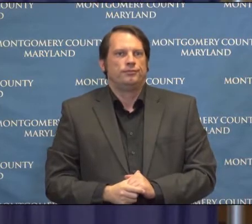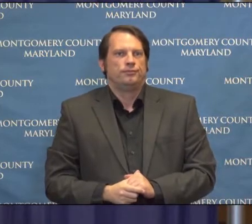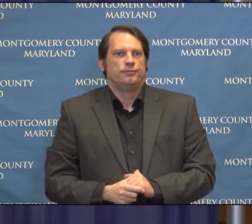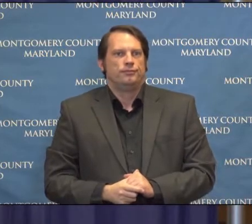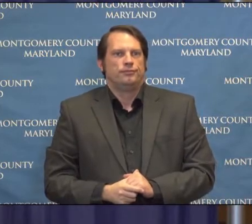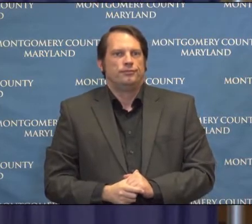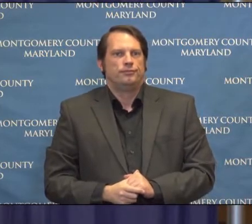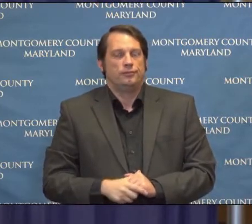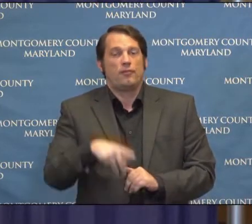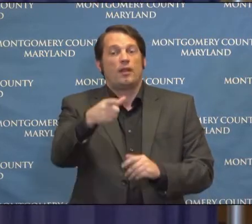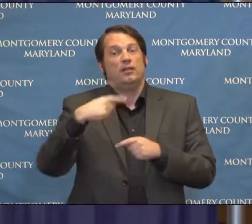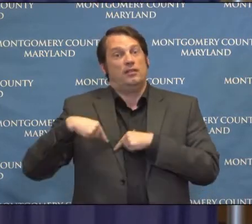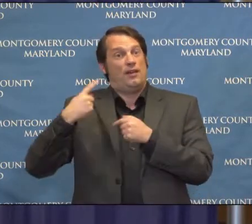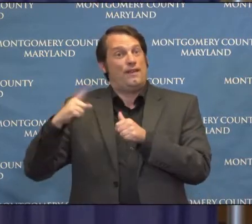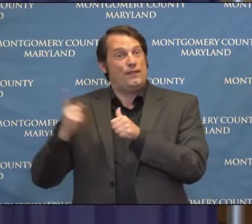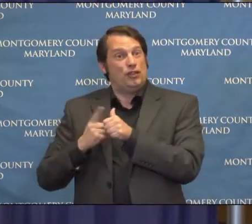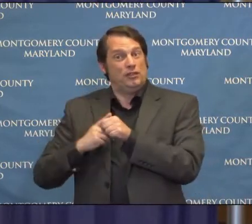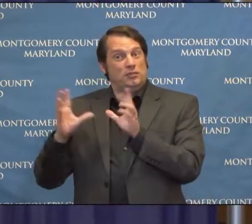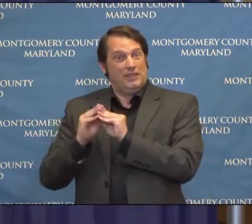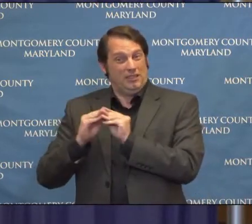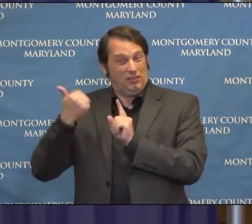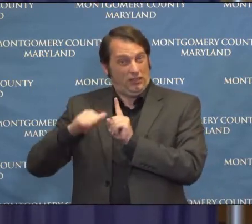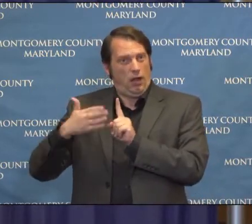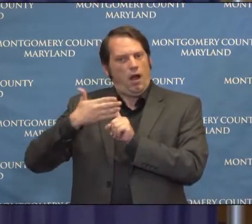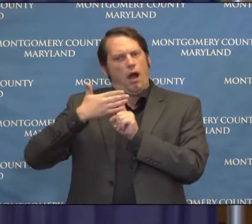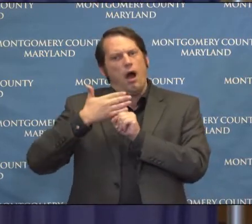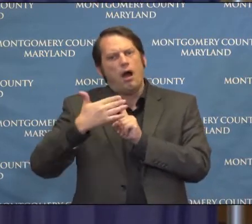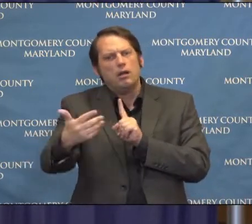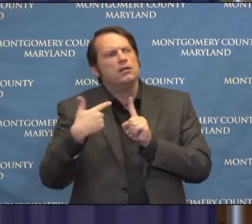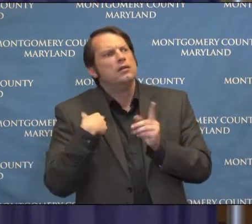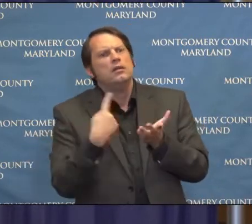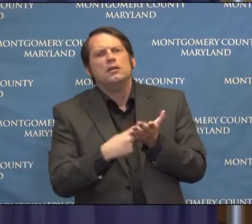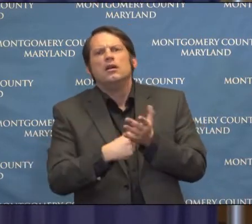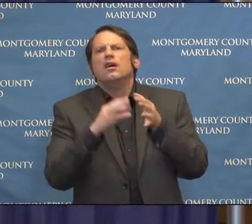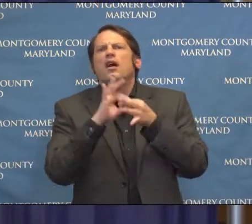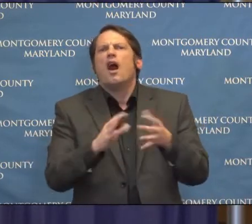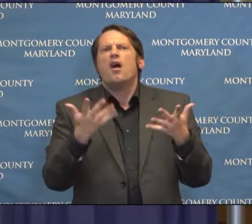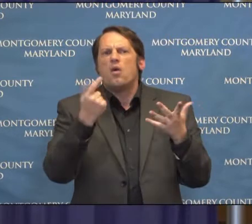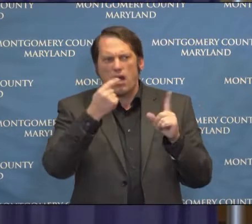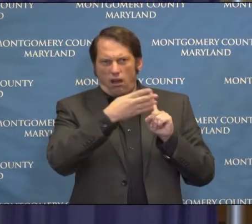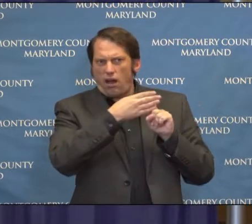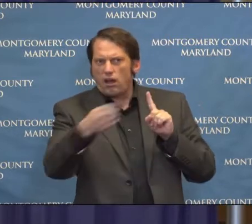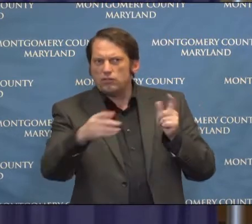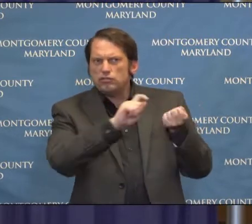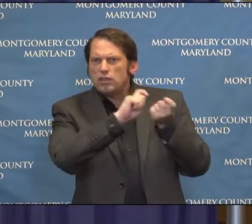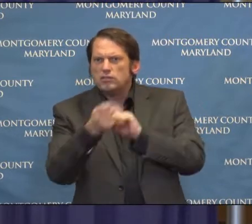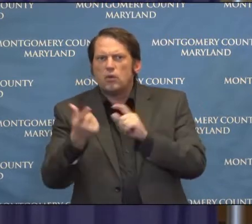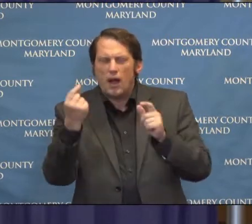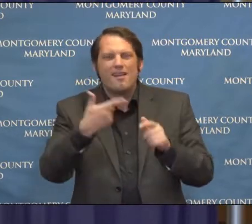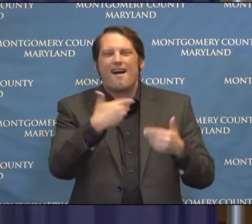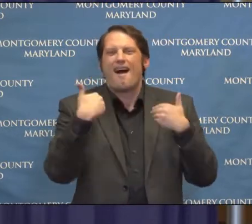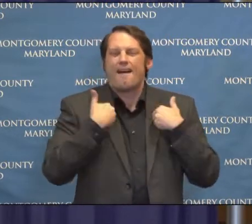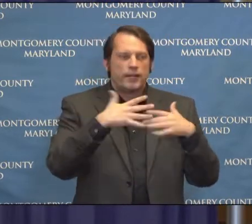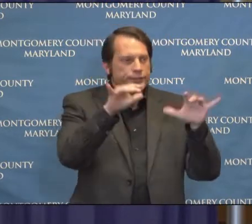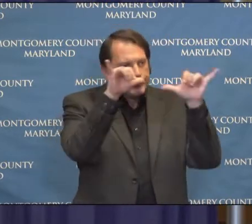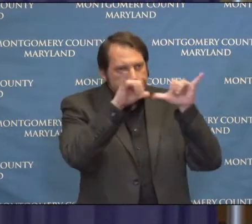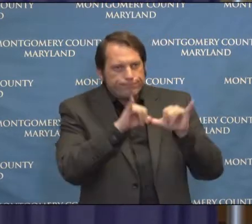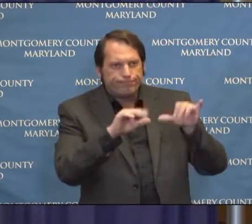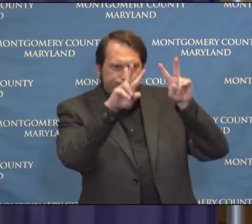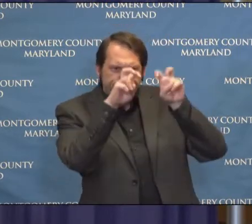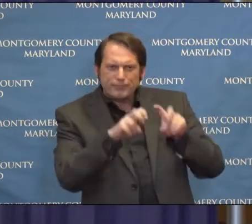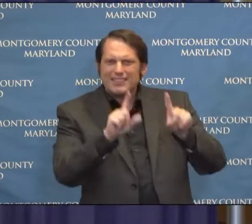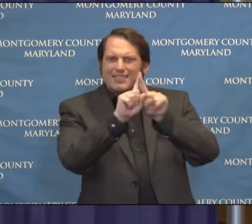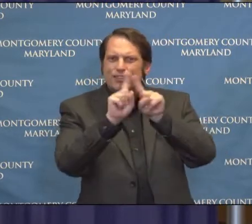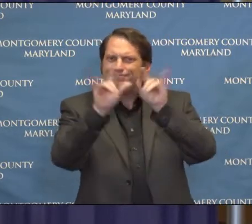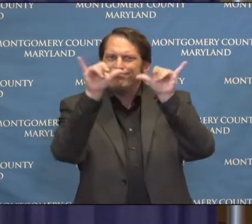progressed. We talked about the different markers and measures that we would use to determine our response. We went from talking about